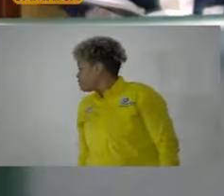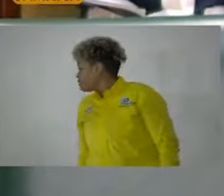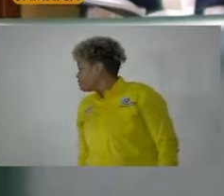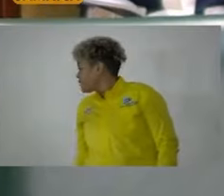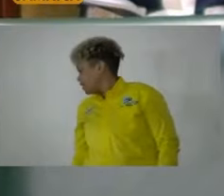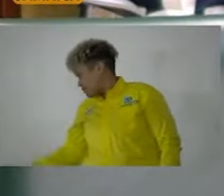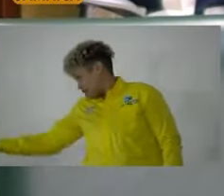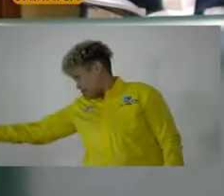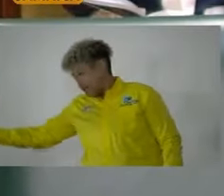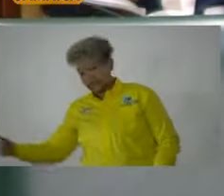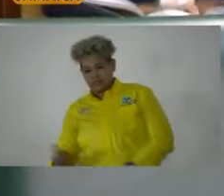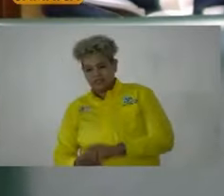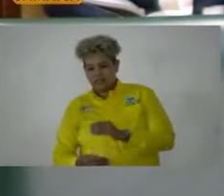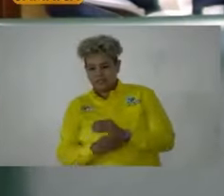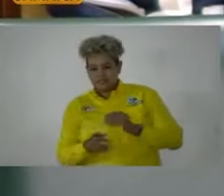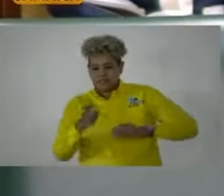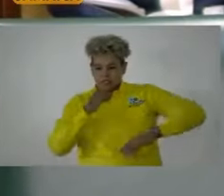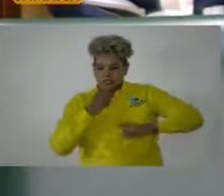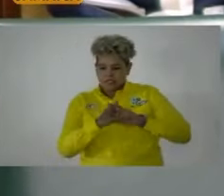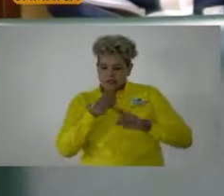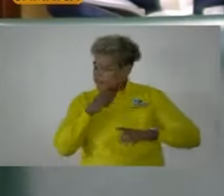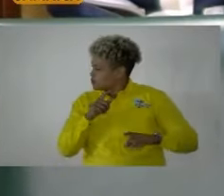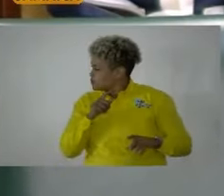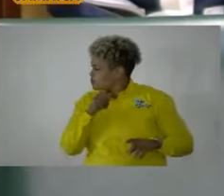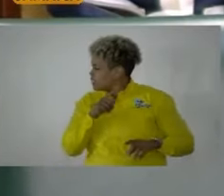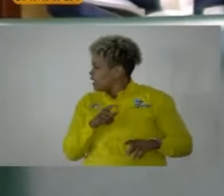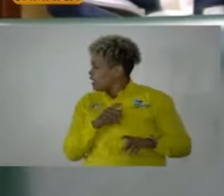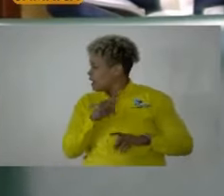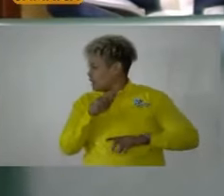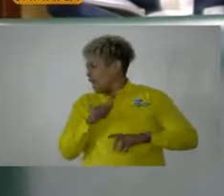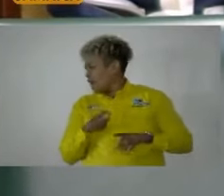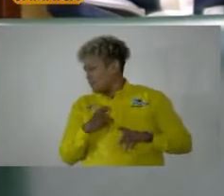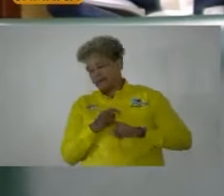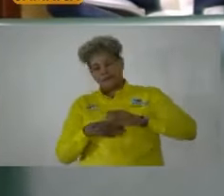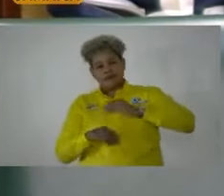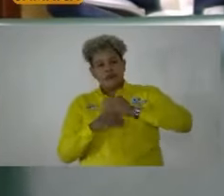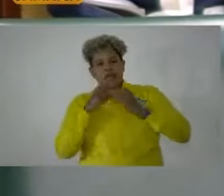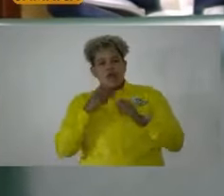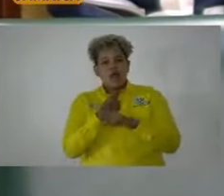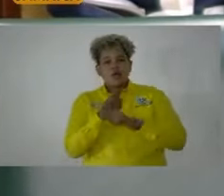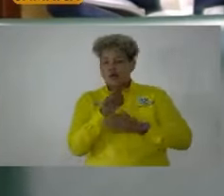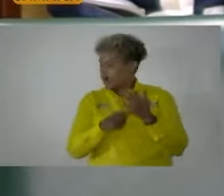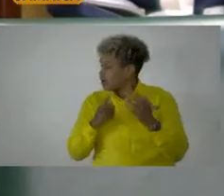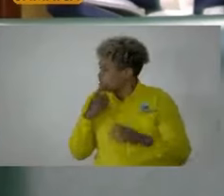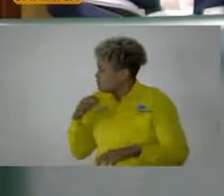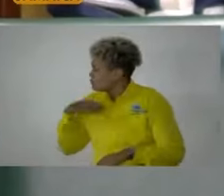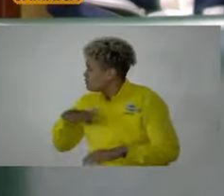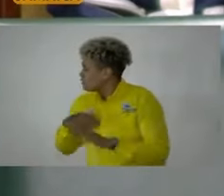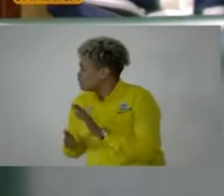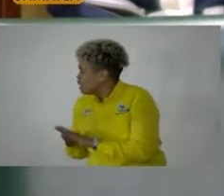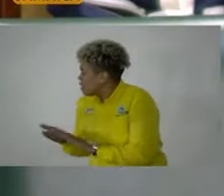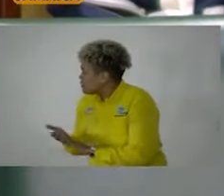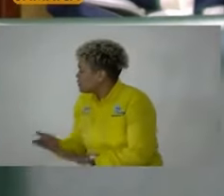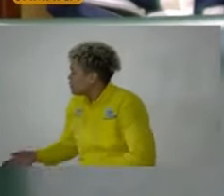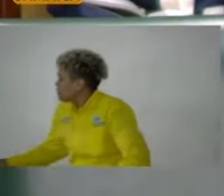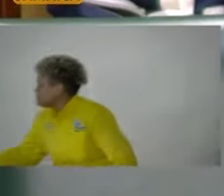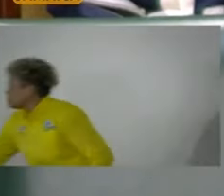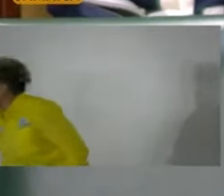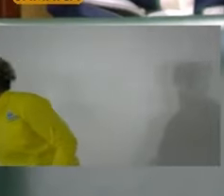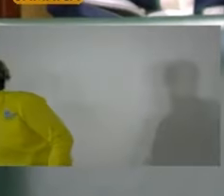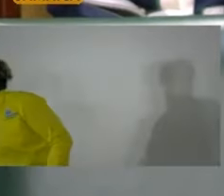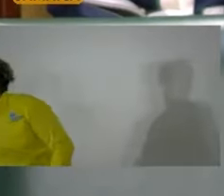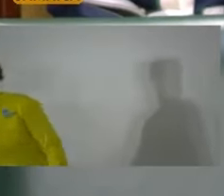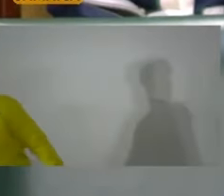And that their cost of doing that will be treated as part of the annual cost of having the privilege of operating a bank and their